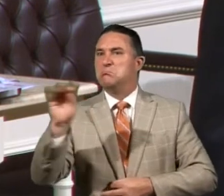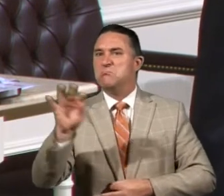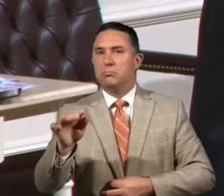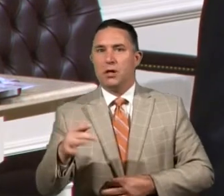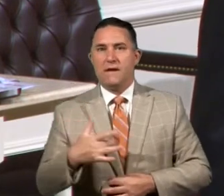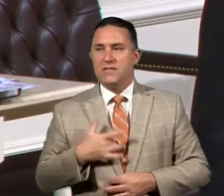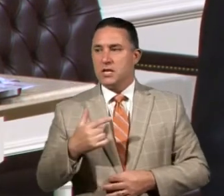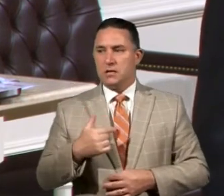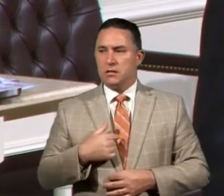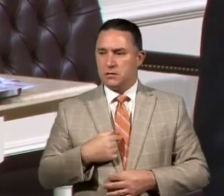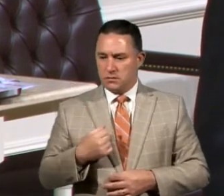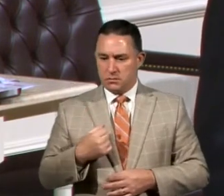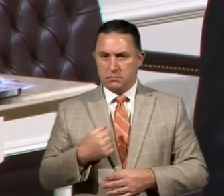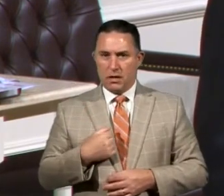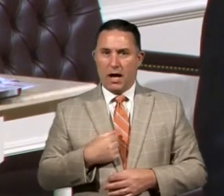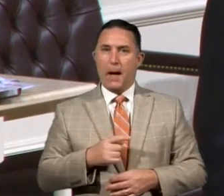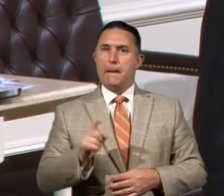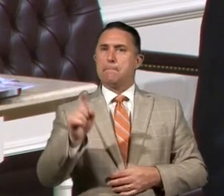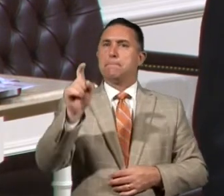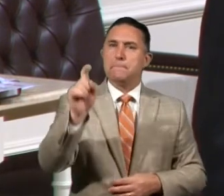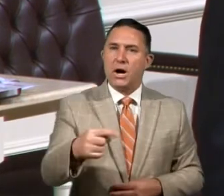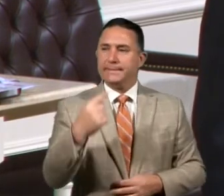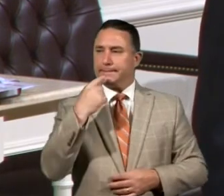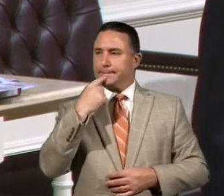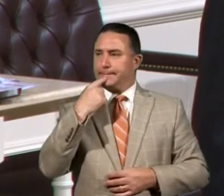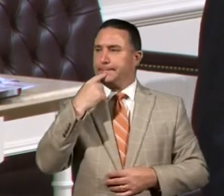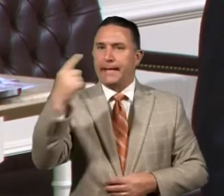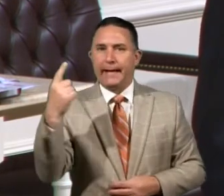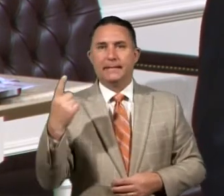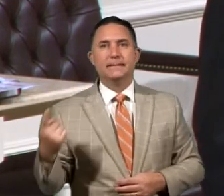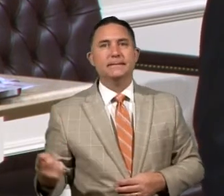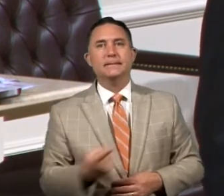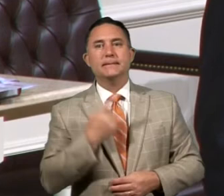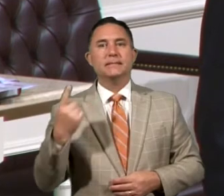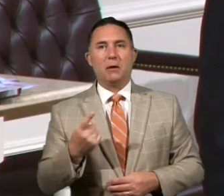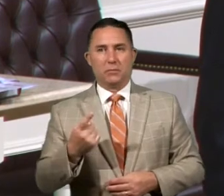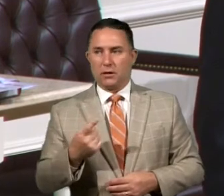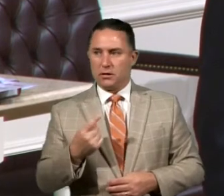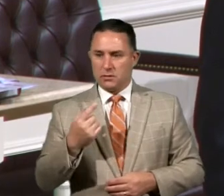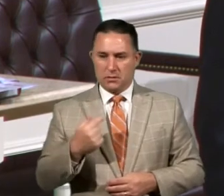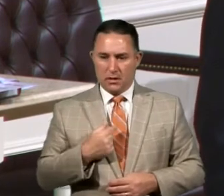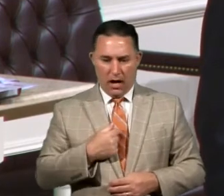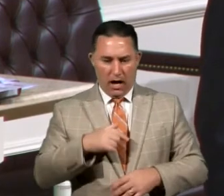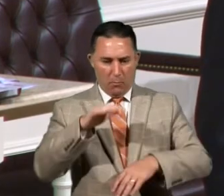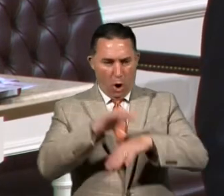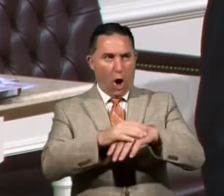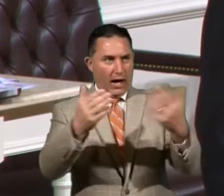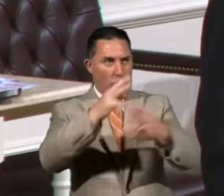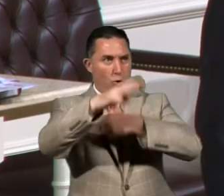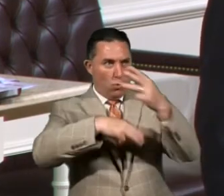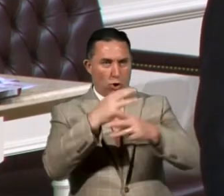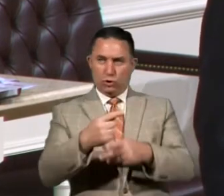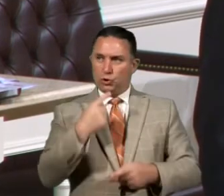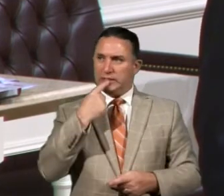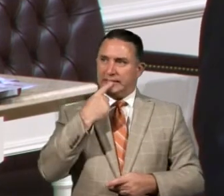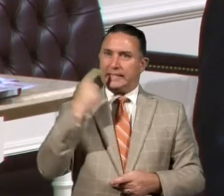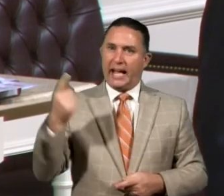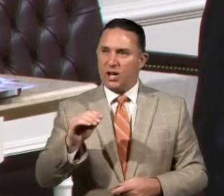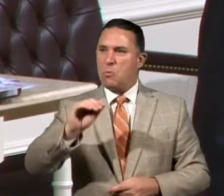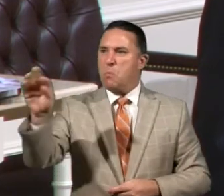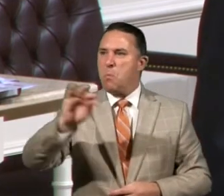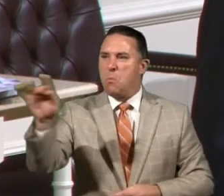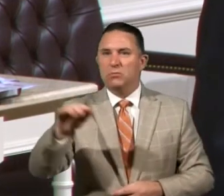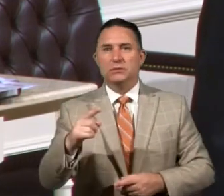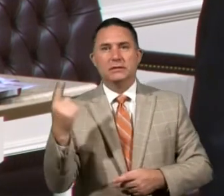I feel I was made to say something. This is why I'm on the planet, is to say something.